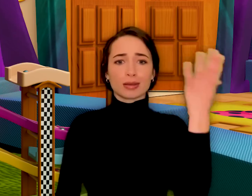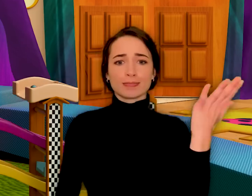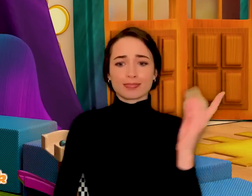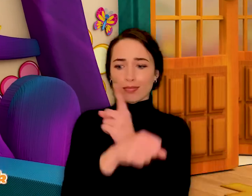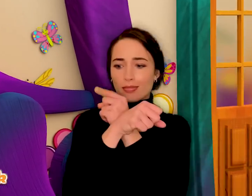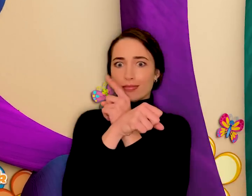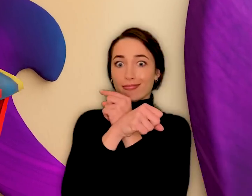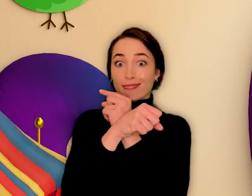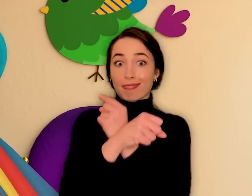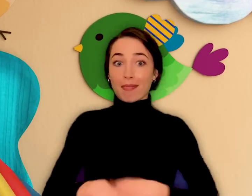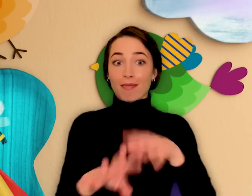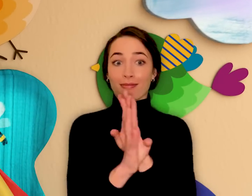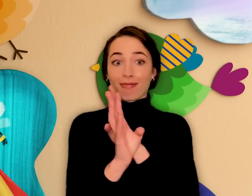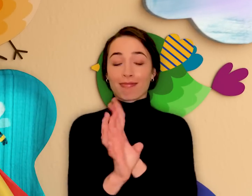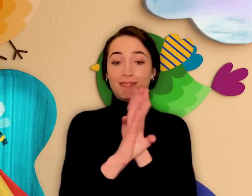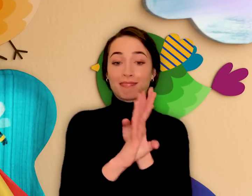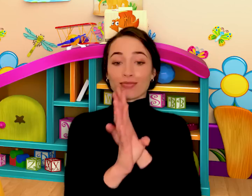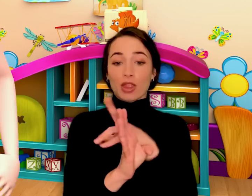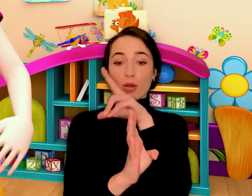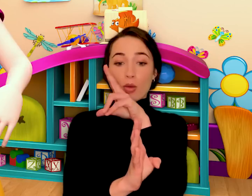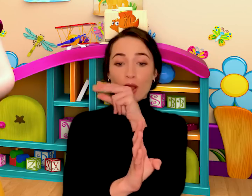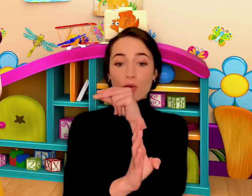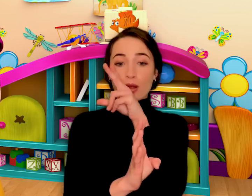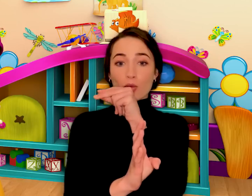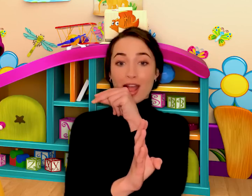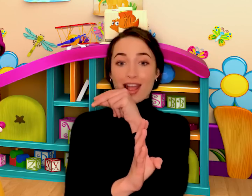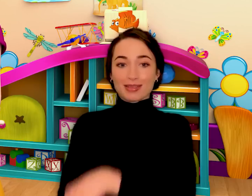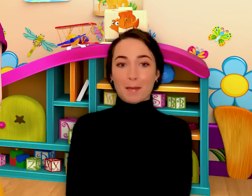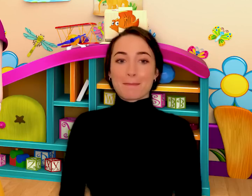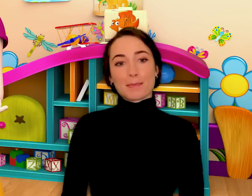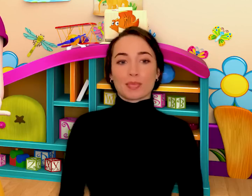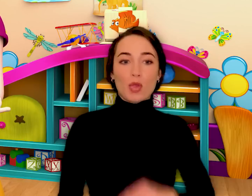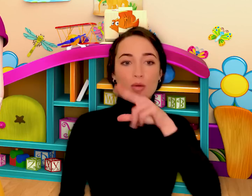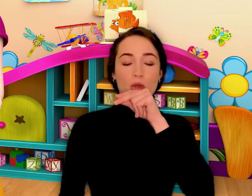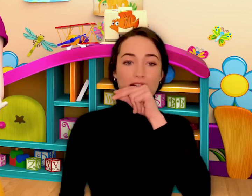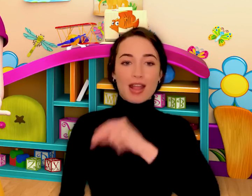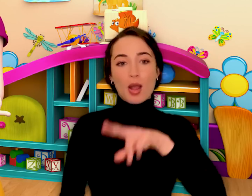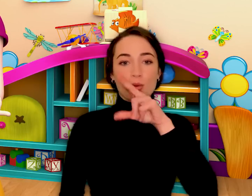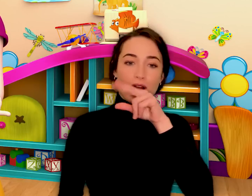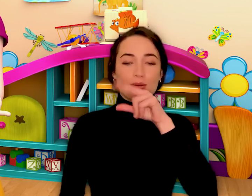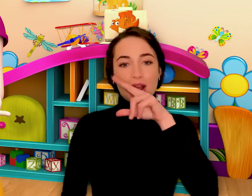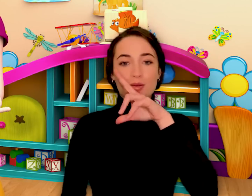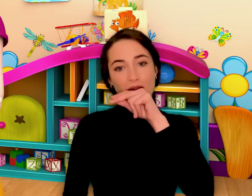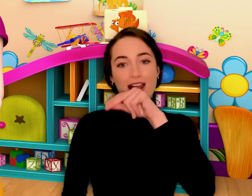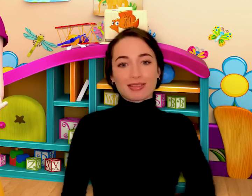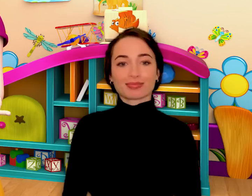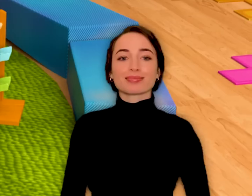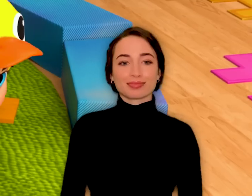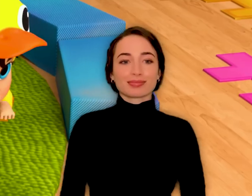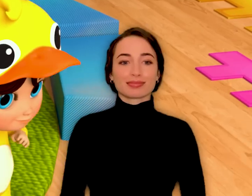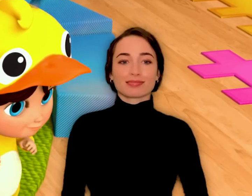d with the FED on his back he lit the others with the quack quack quack quack quack quack quack quack